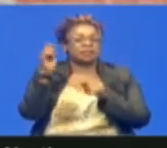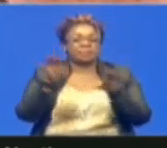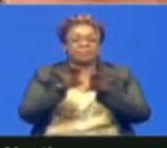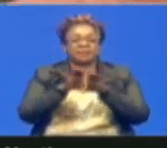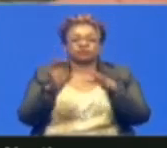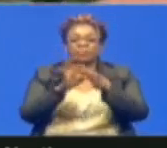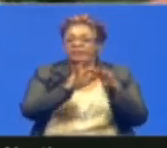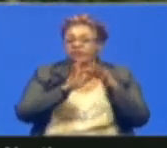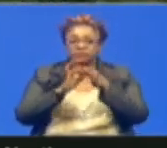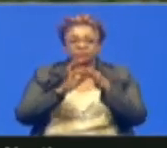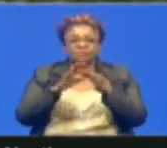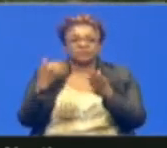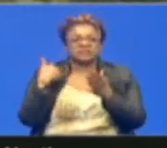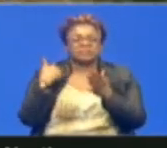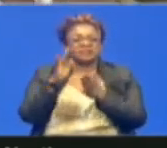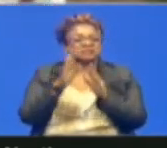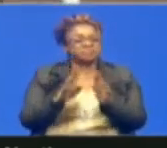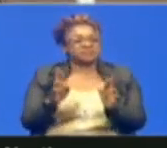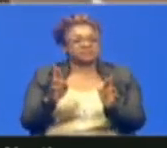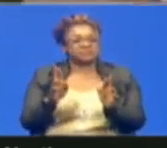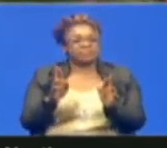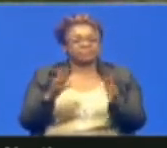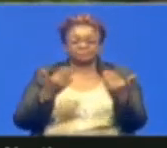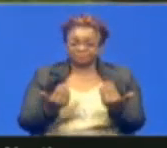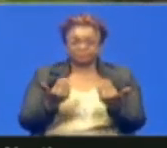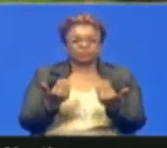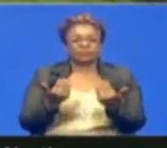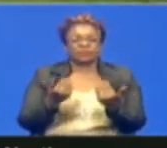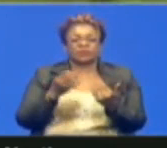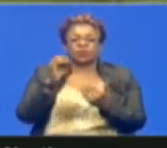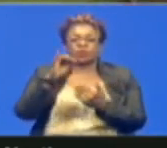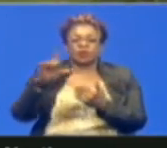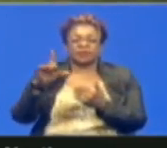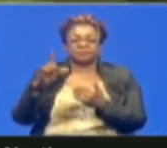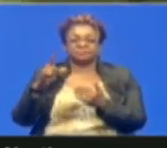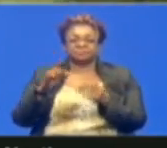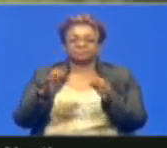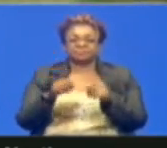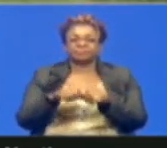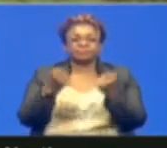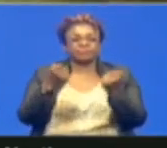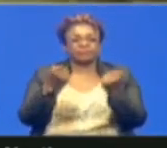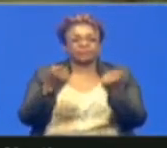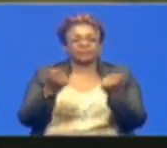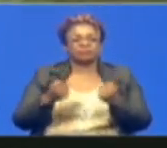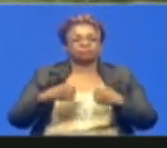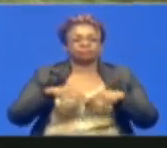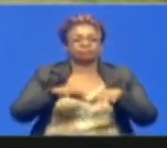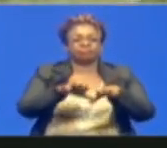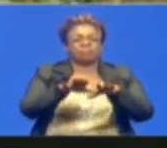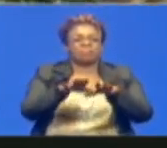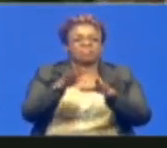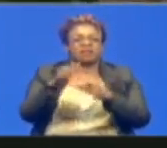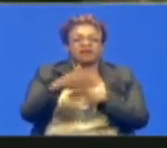of disturbing its peace. They say the oil leak from the Nairobi to Mombasa pipeline had sullied the river.